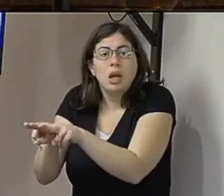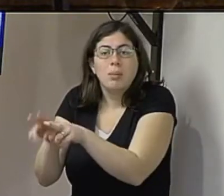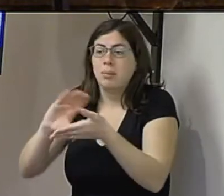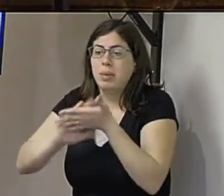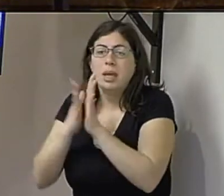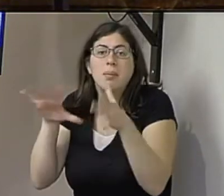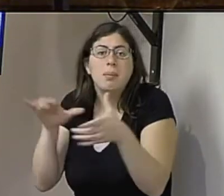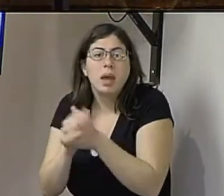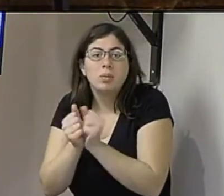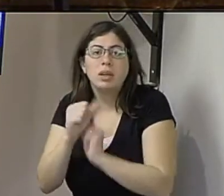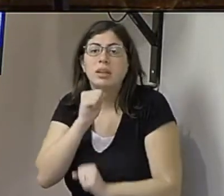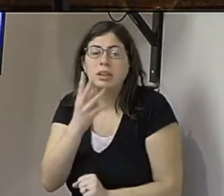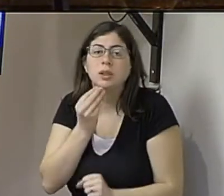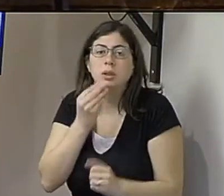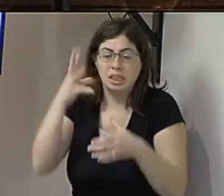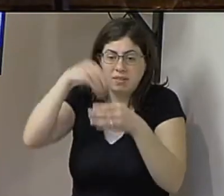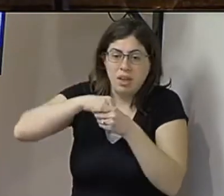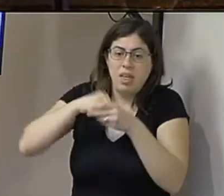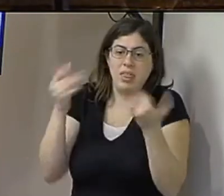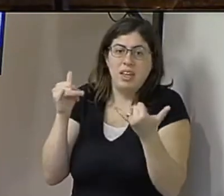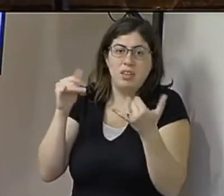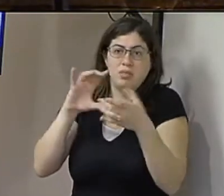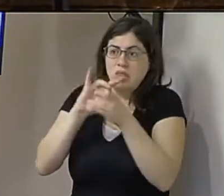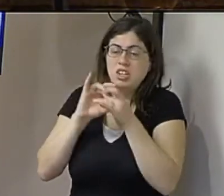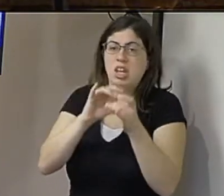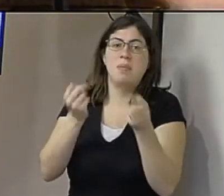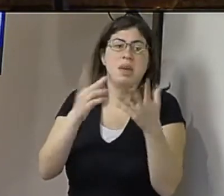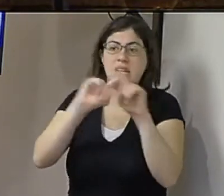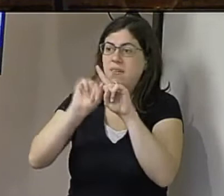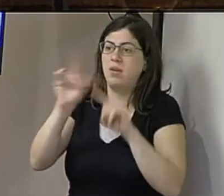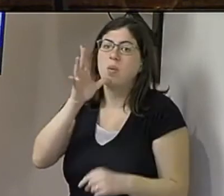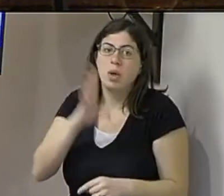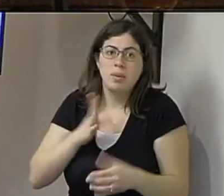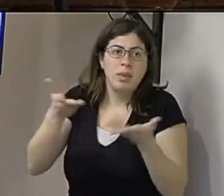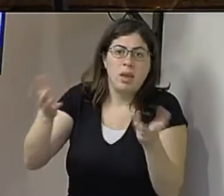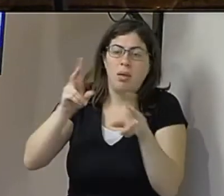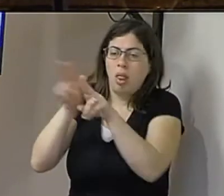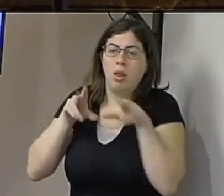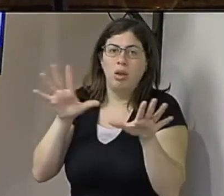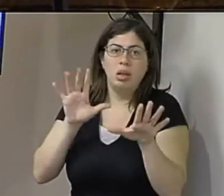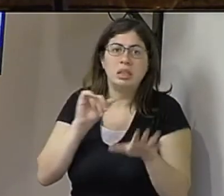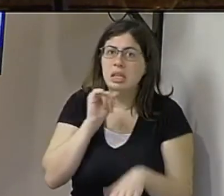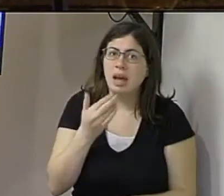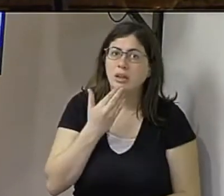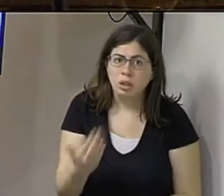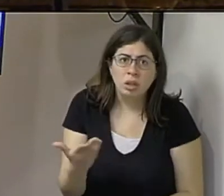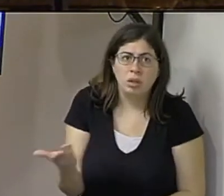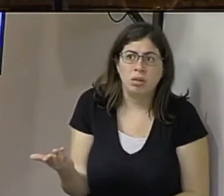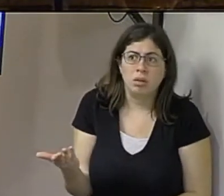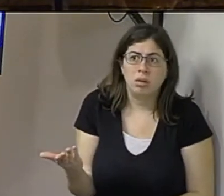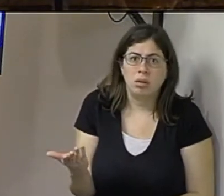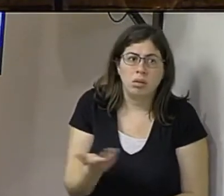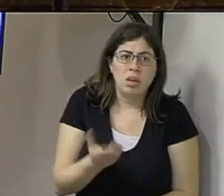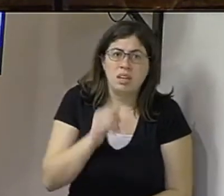married to a Gentile. And she's part of a huge polygamous relationship where this guy has all these other women in the harem, right? None of this is a good thing. It's